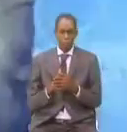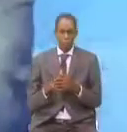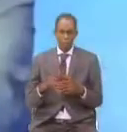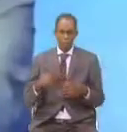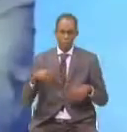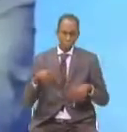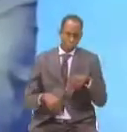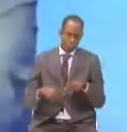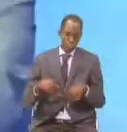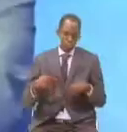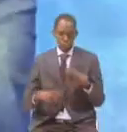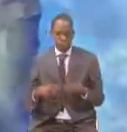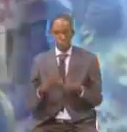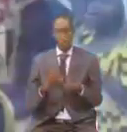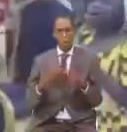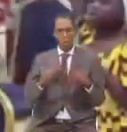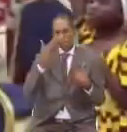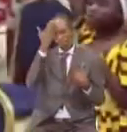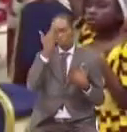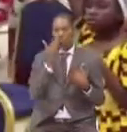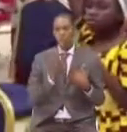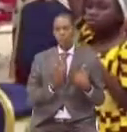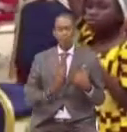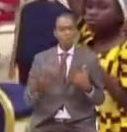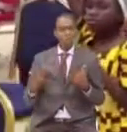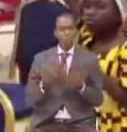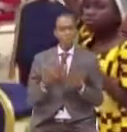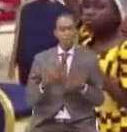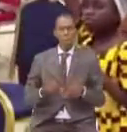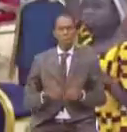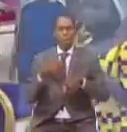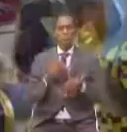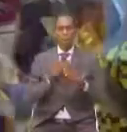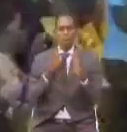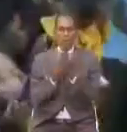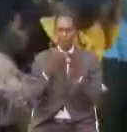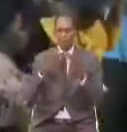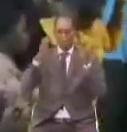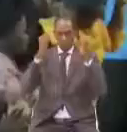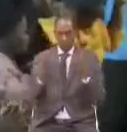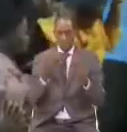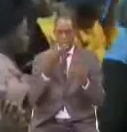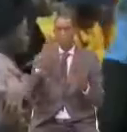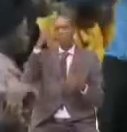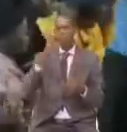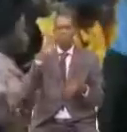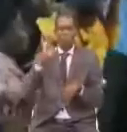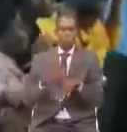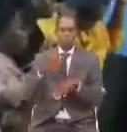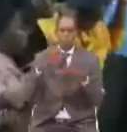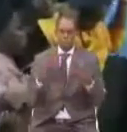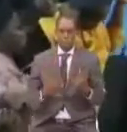Paralyzed or having stroke or having broken bone, I pray the power of God will touch you right now. Be